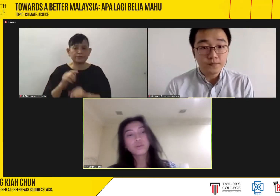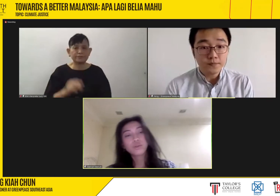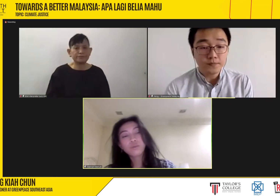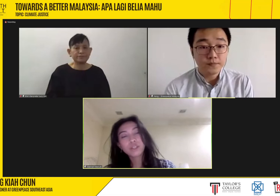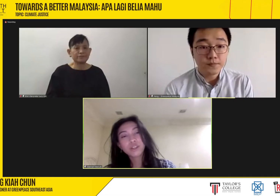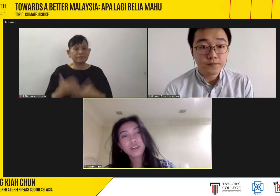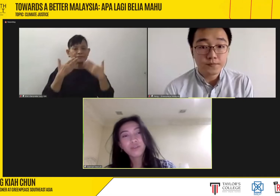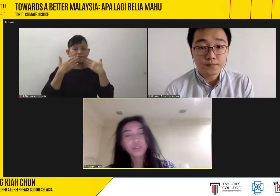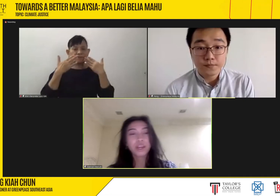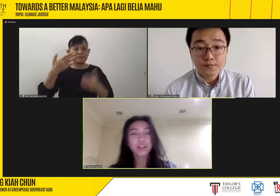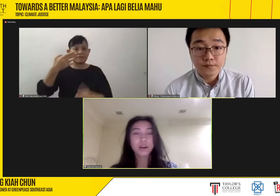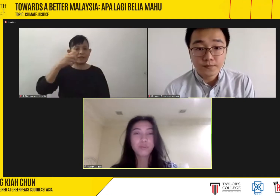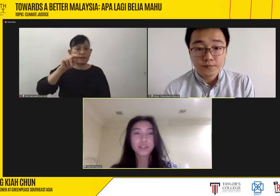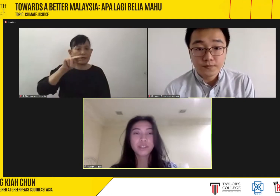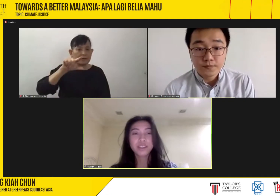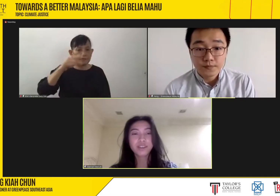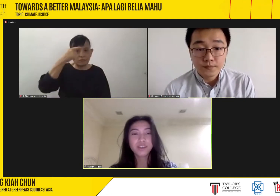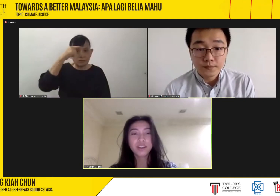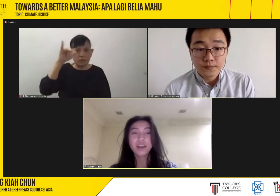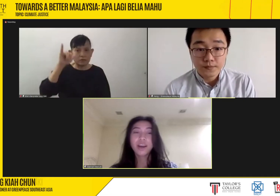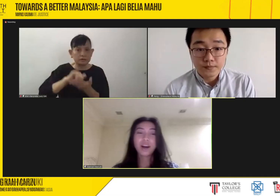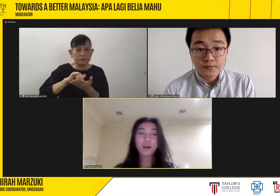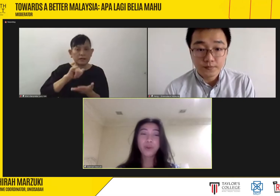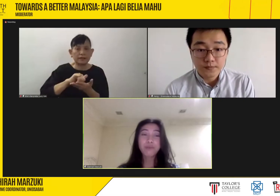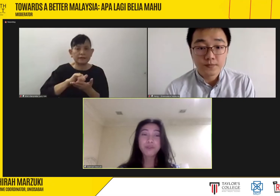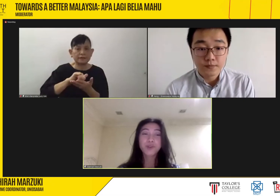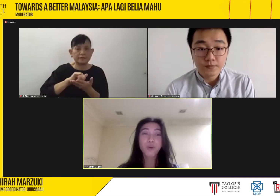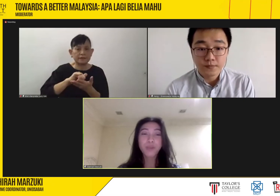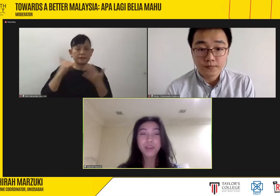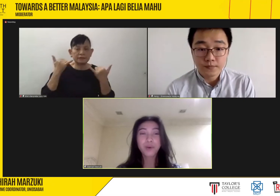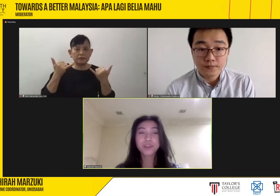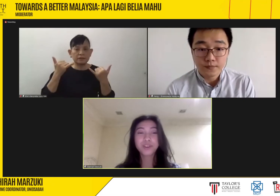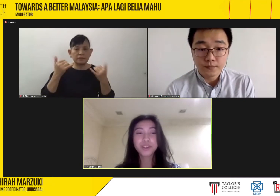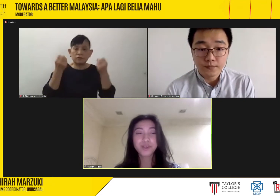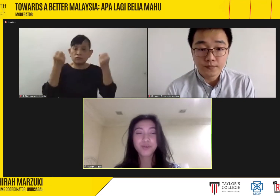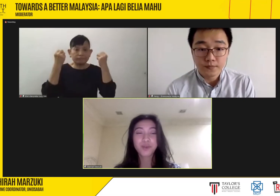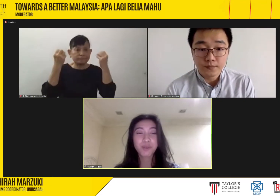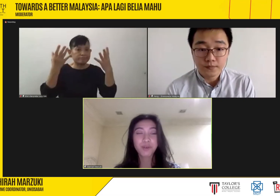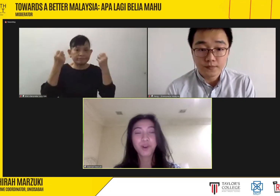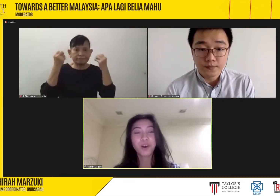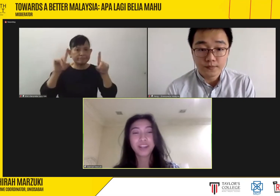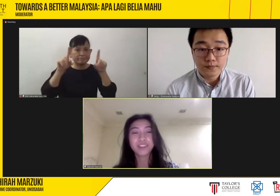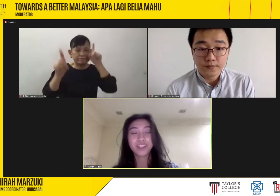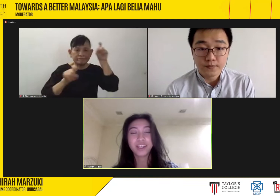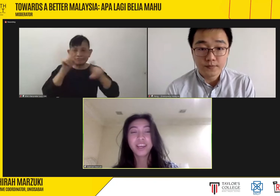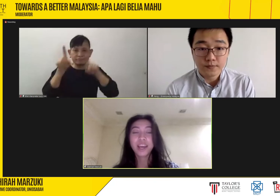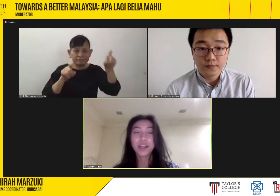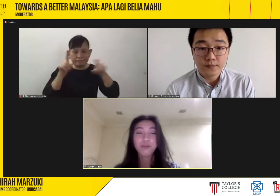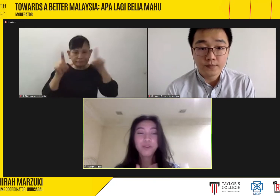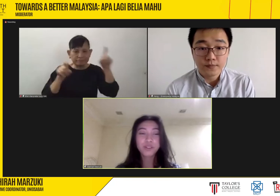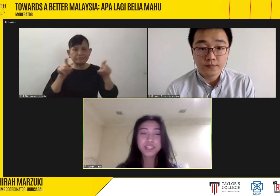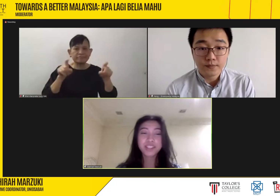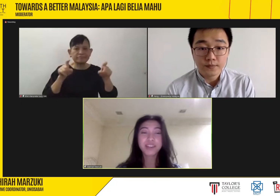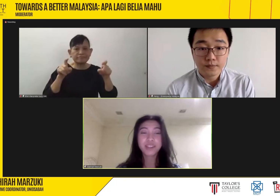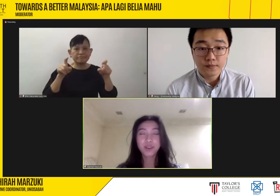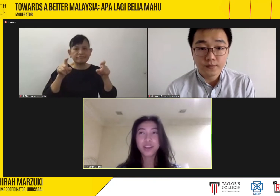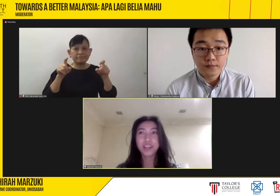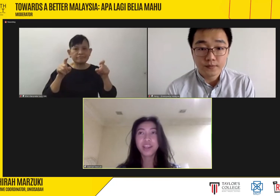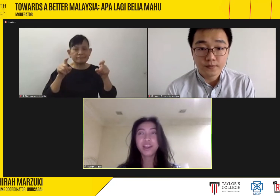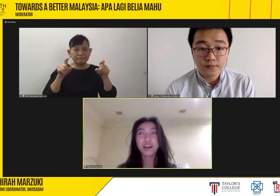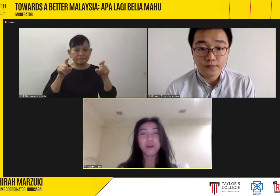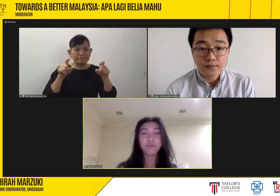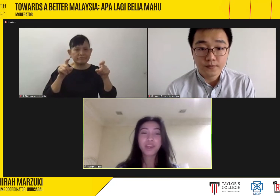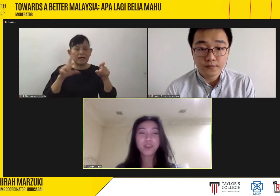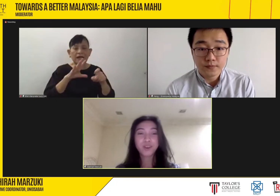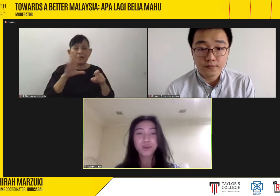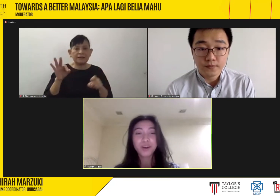you. Thank you so much, Heng, for that presentation. We have so many questions from the floor, actually. And if you just started tuning